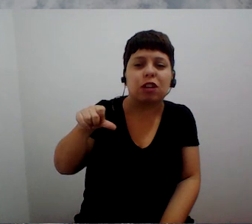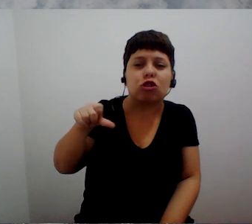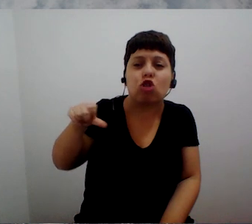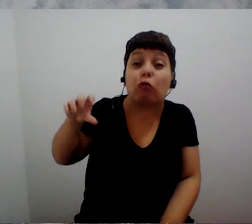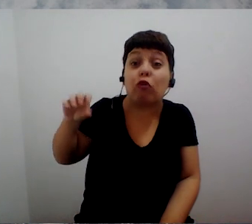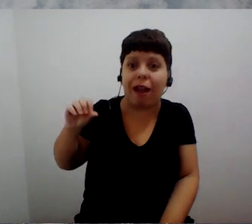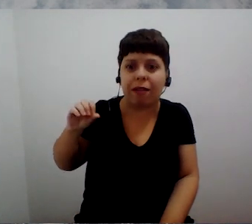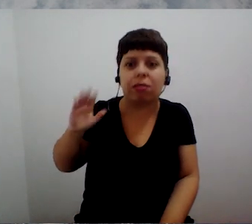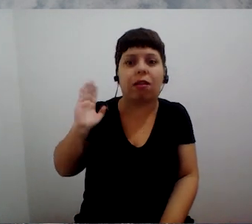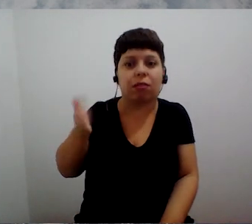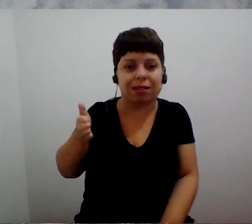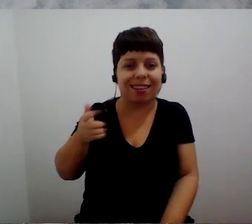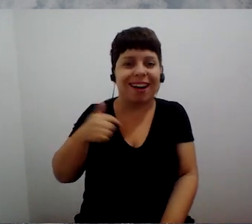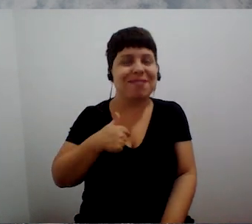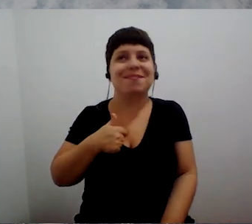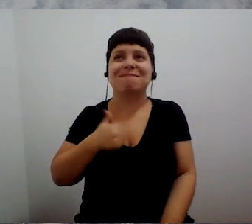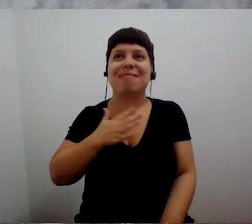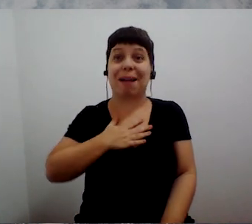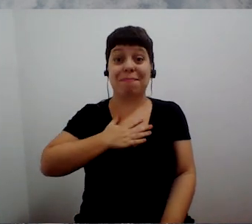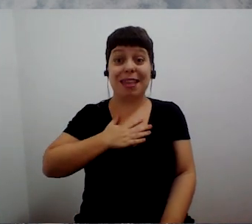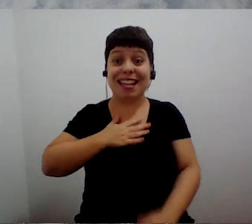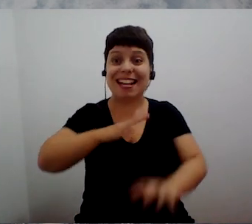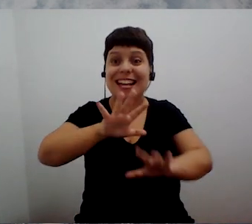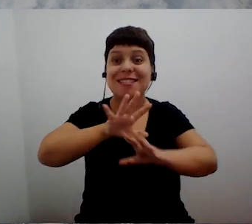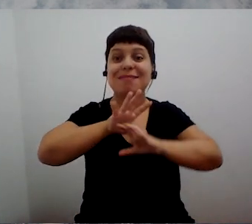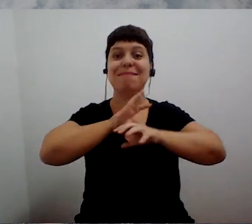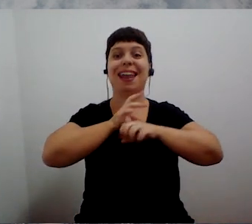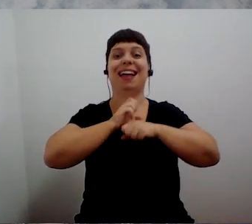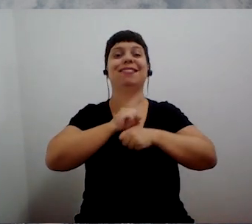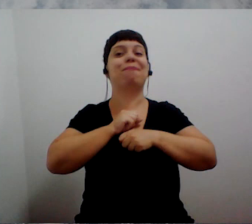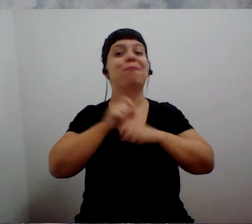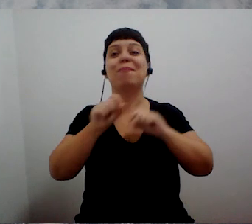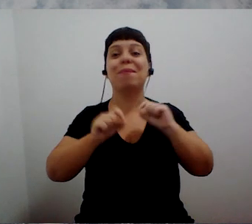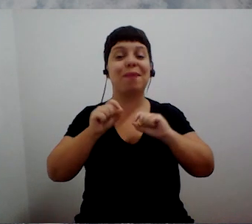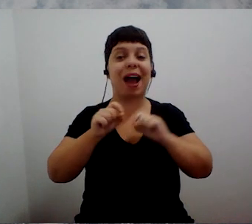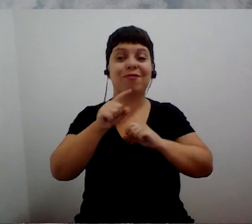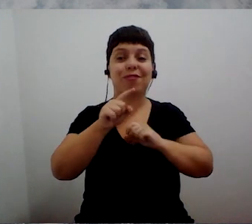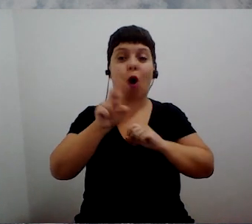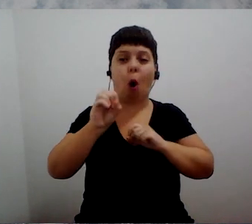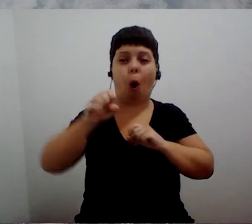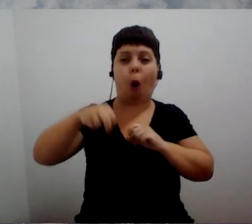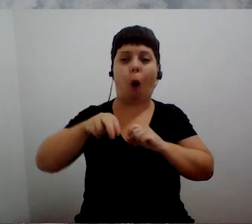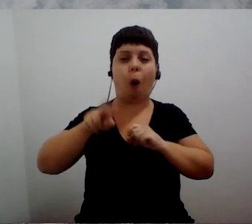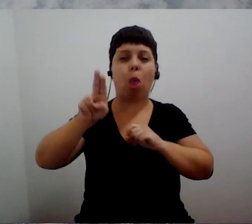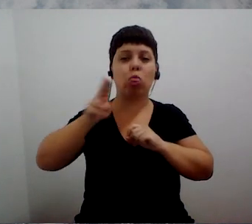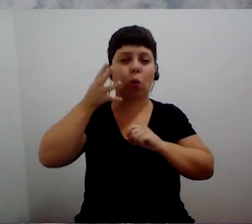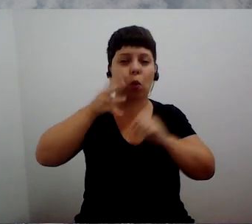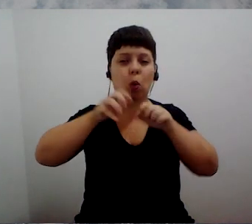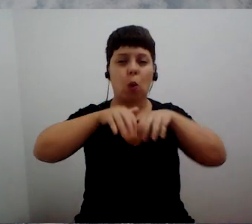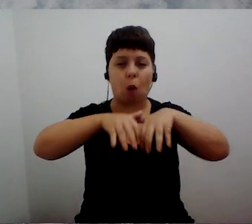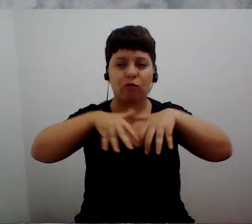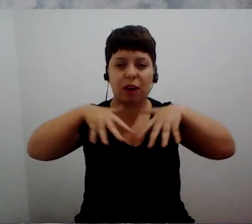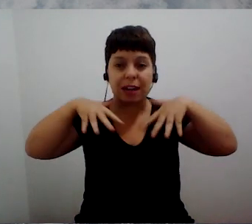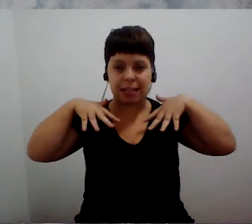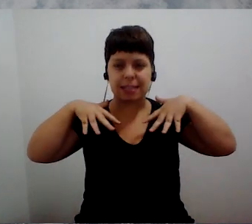And actually, a huge source of inspiration for me was the United Nations Conference on Environment